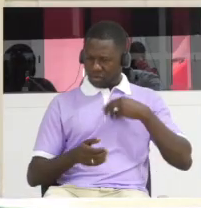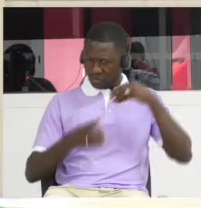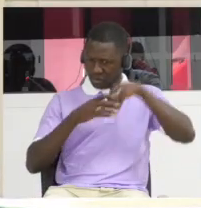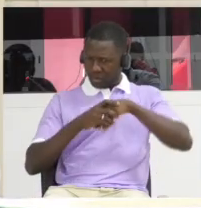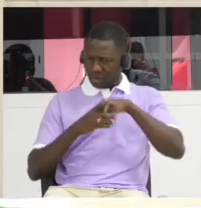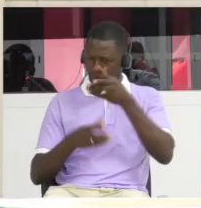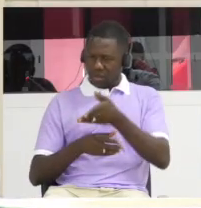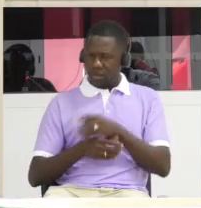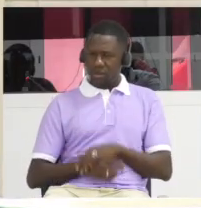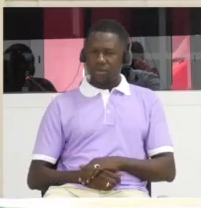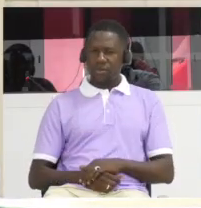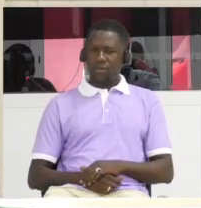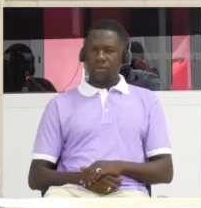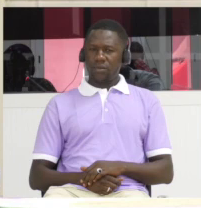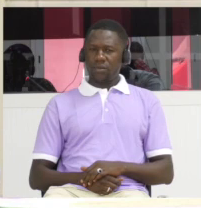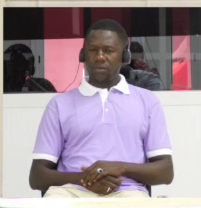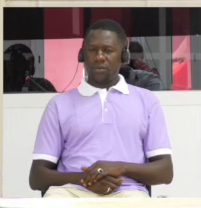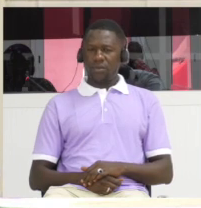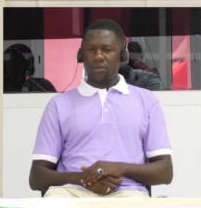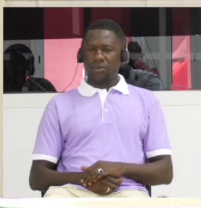Yeah, I conveyed the letter to him.